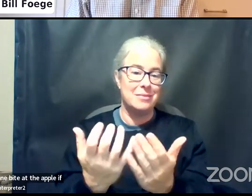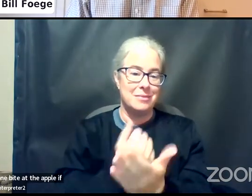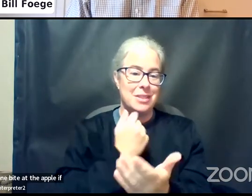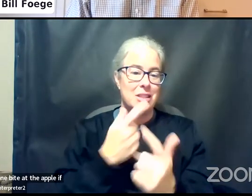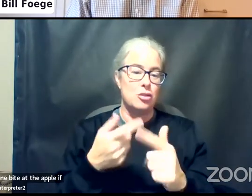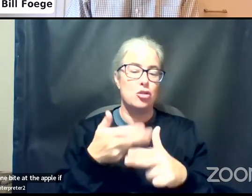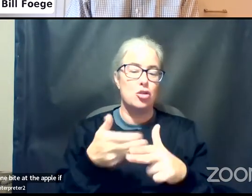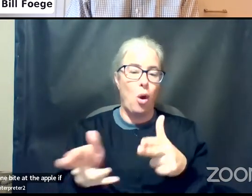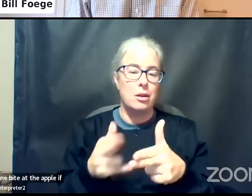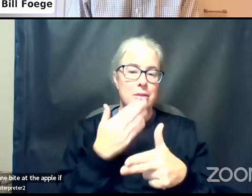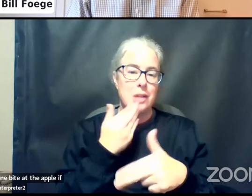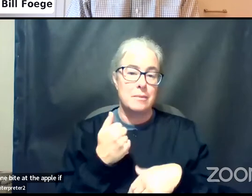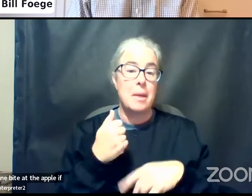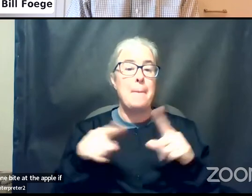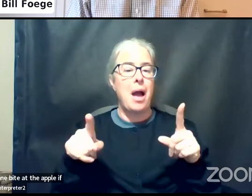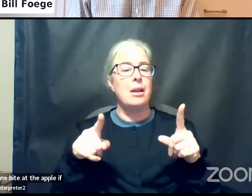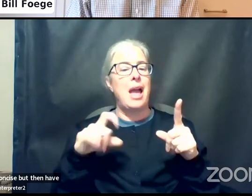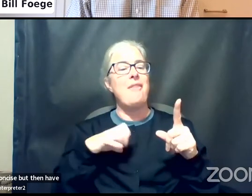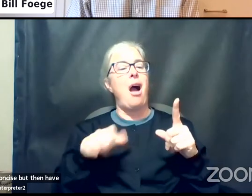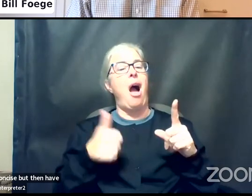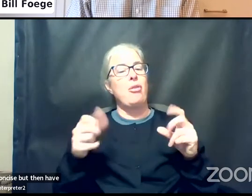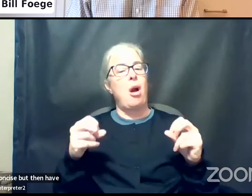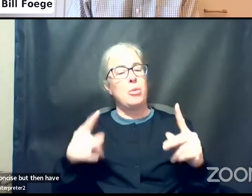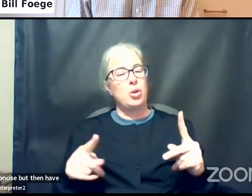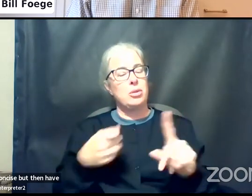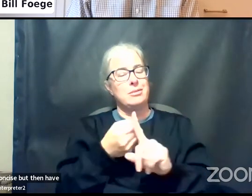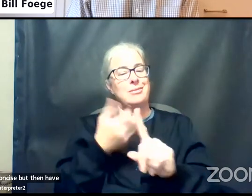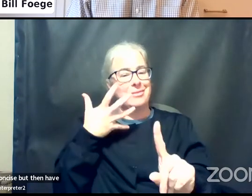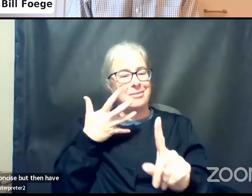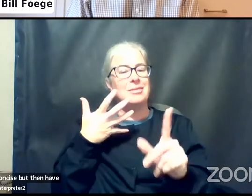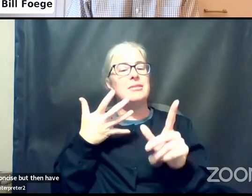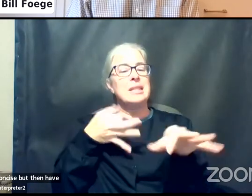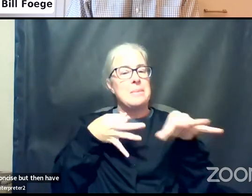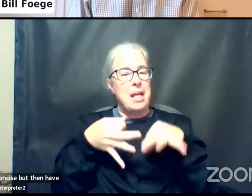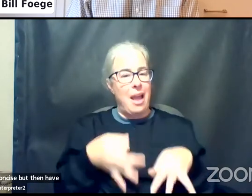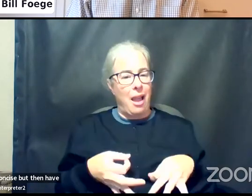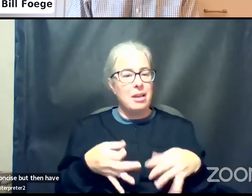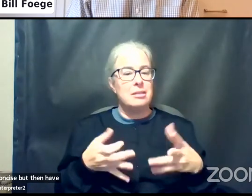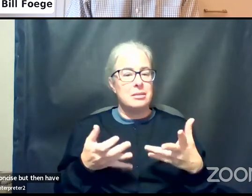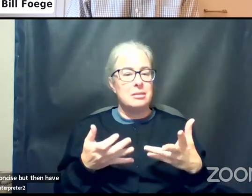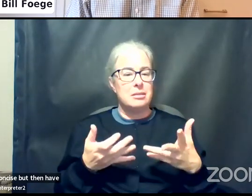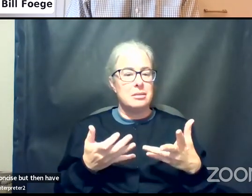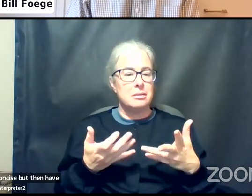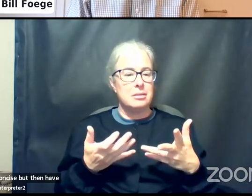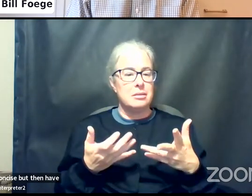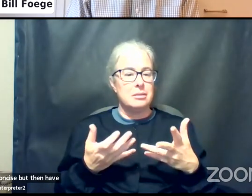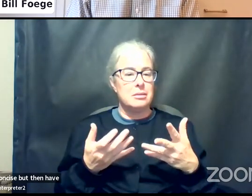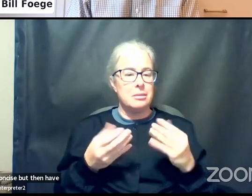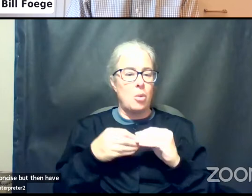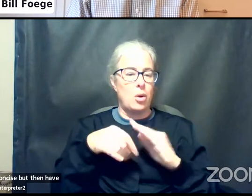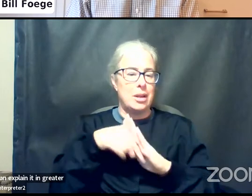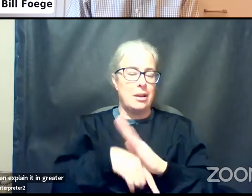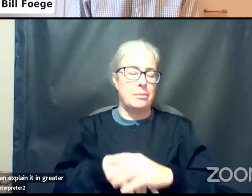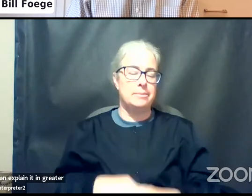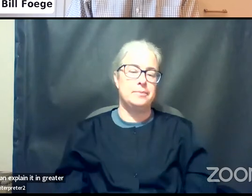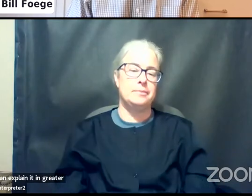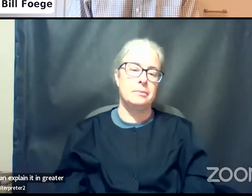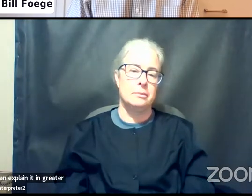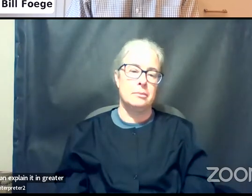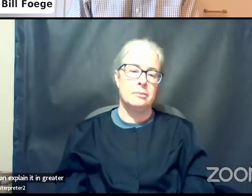and concise but then have other opportunities where you can explain it in uh greater detail